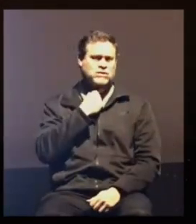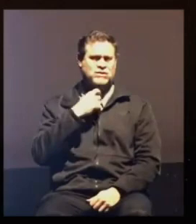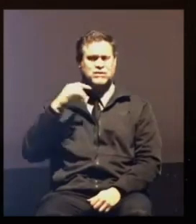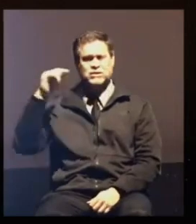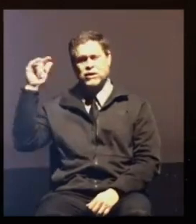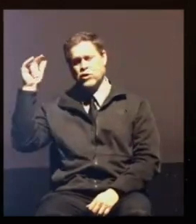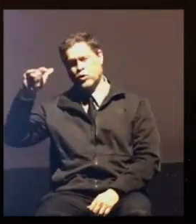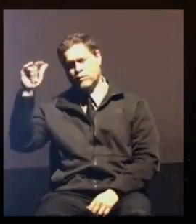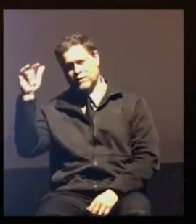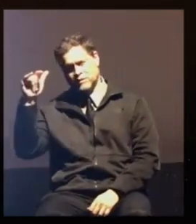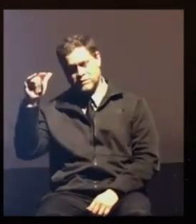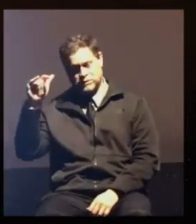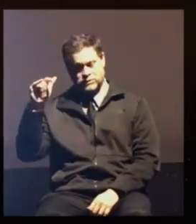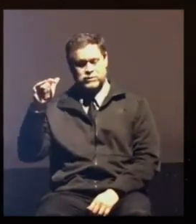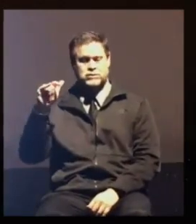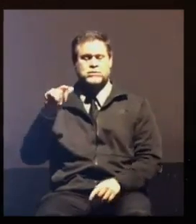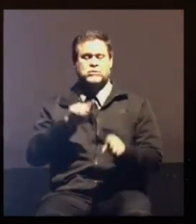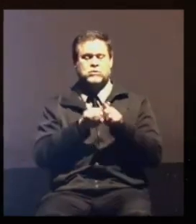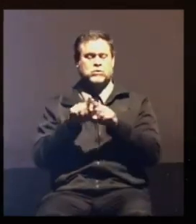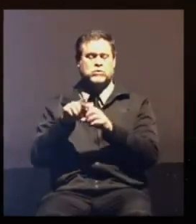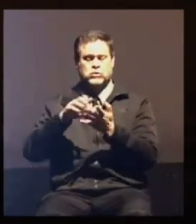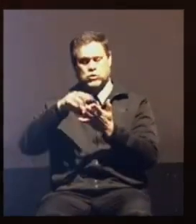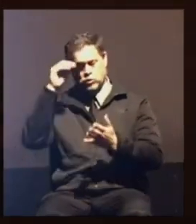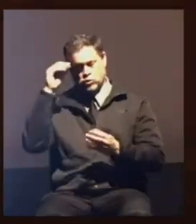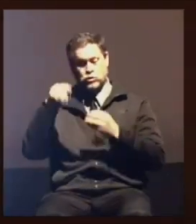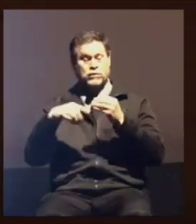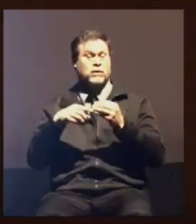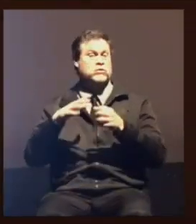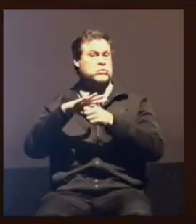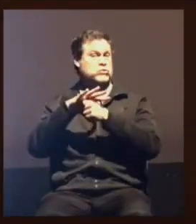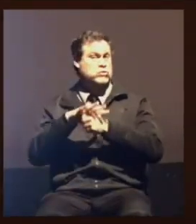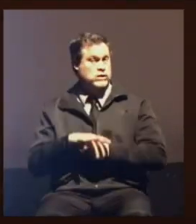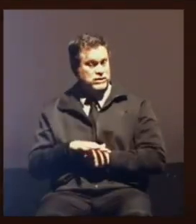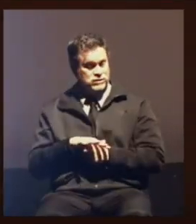airmen, and I also learned about stress.